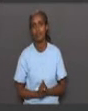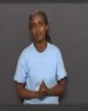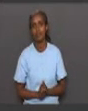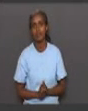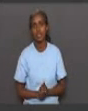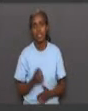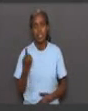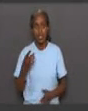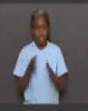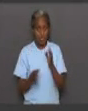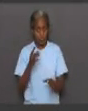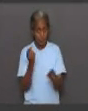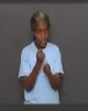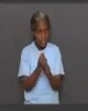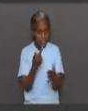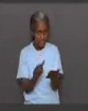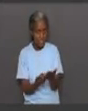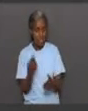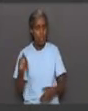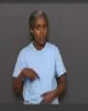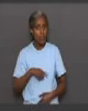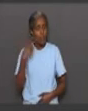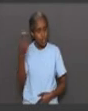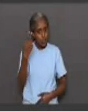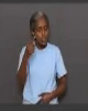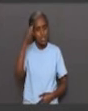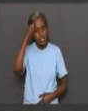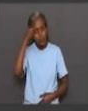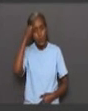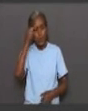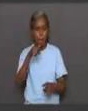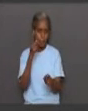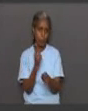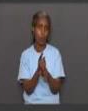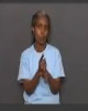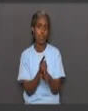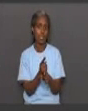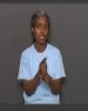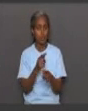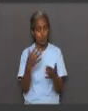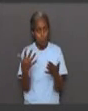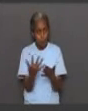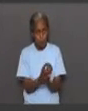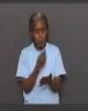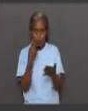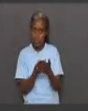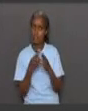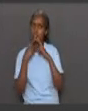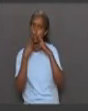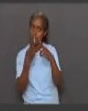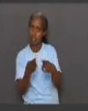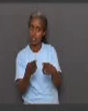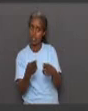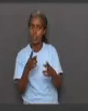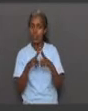8. If you did this, you have used the theorem properly to produce